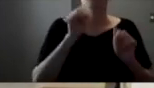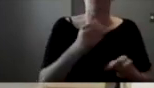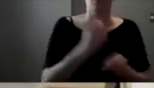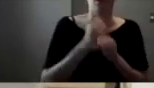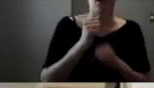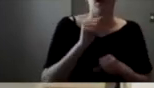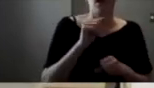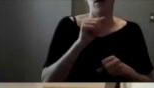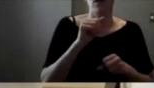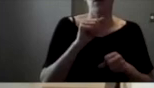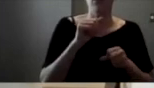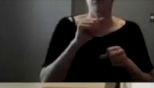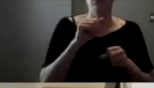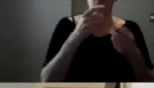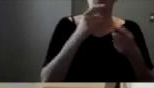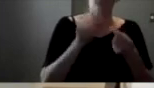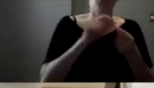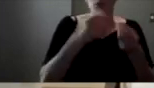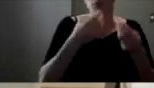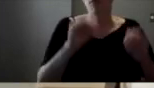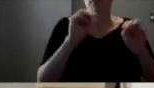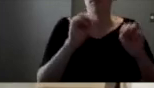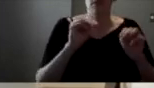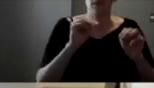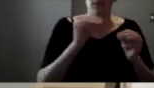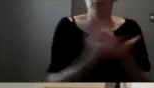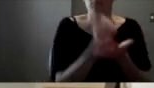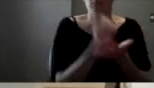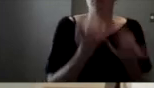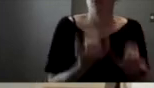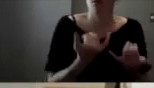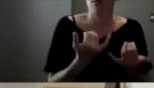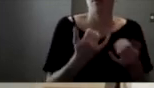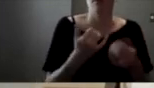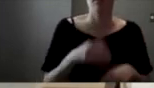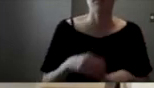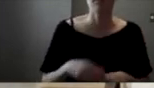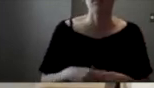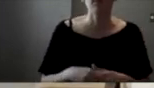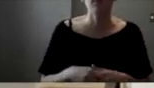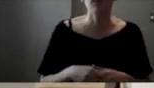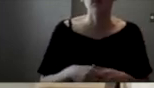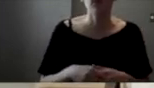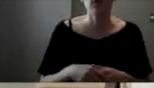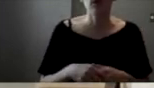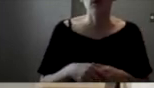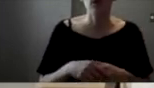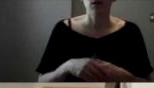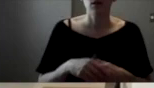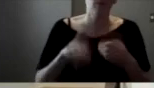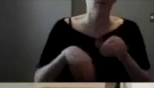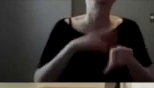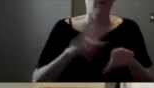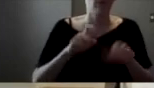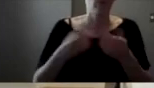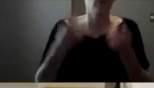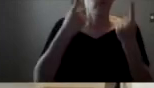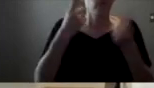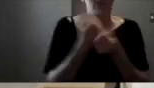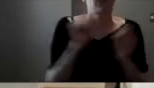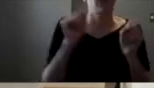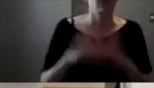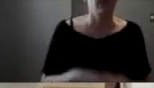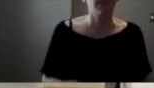means that there's need, of course, for us to talk about side effects and the like. This trend